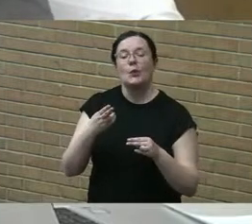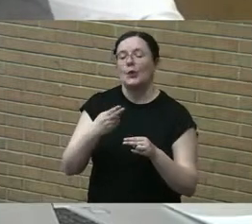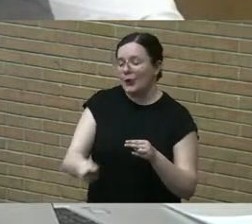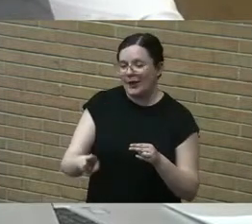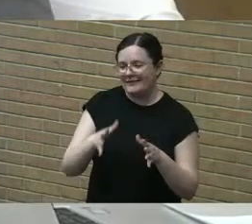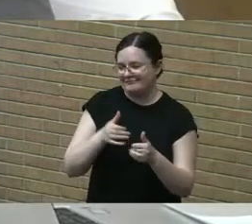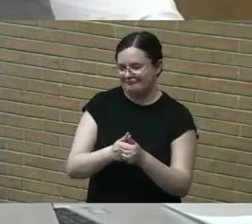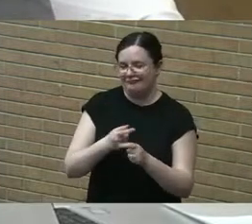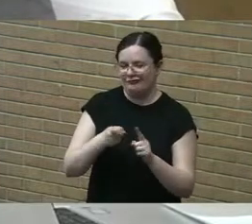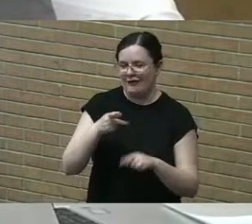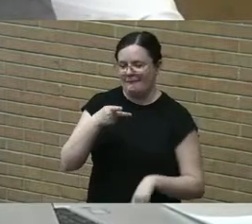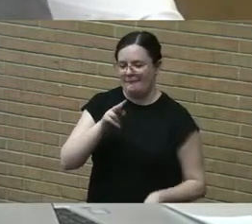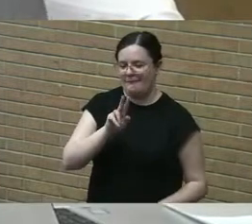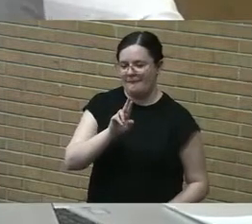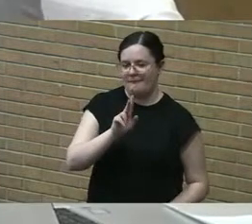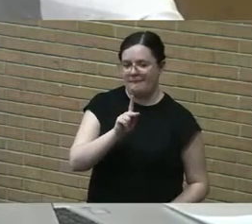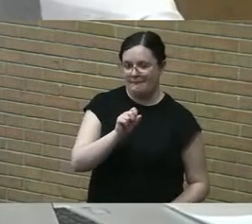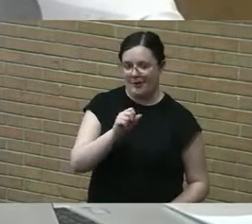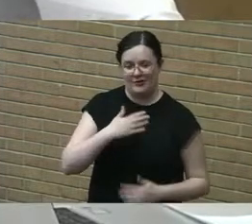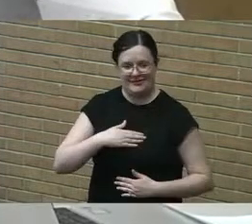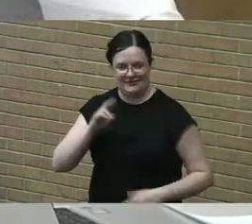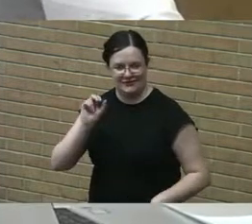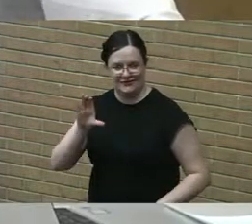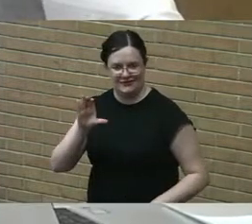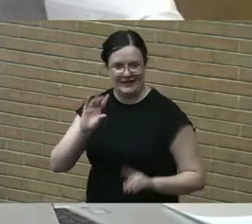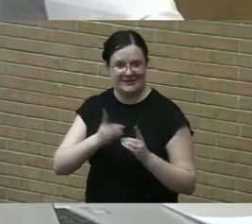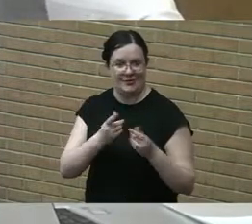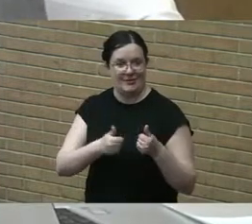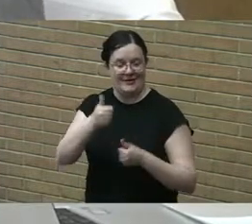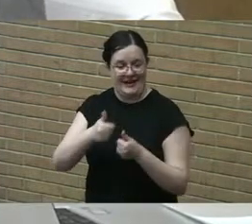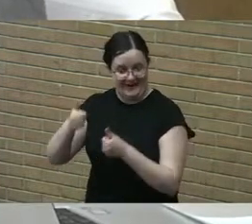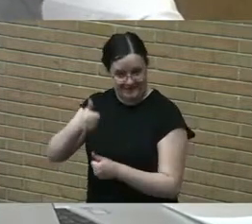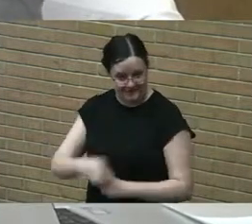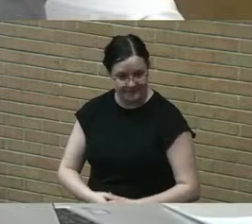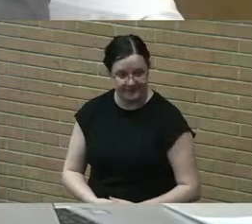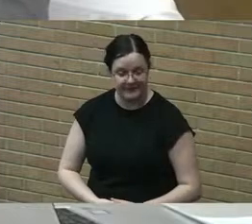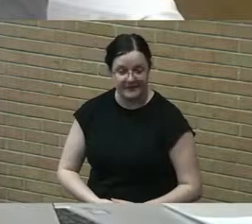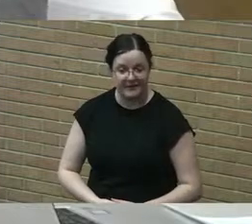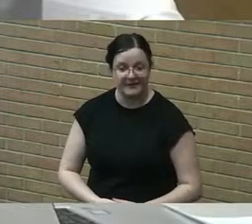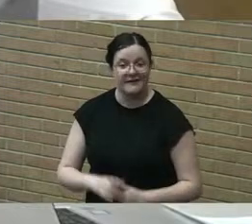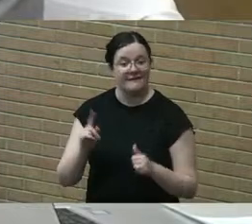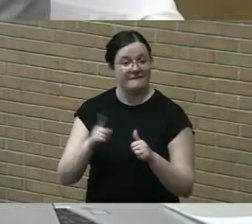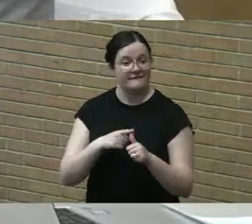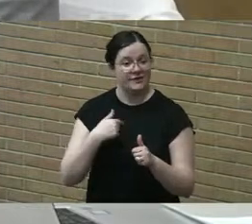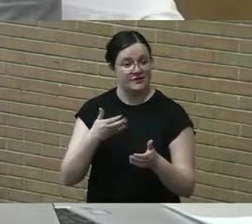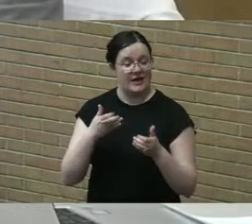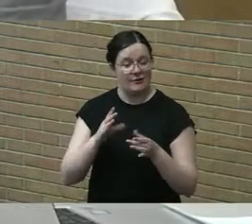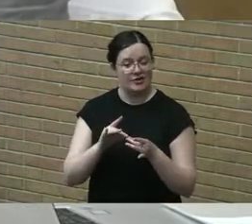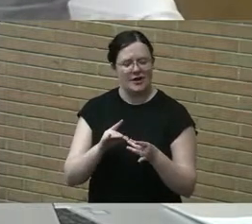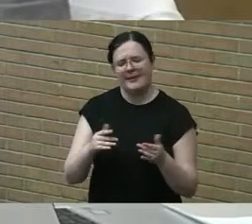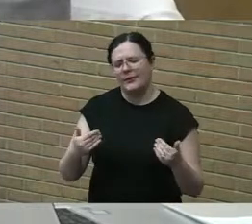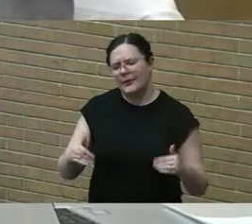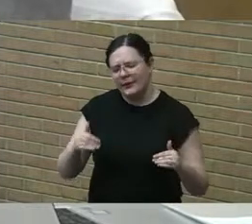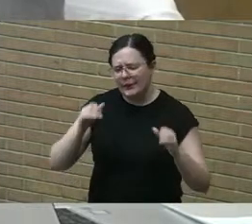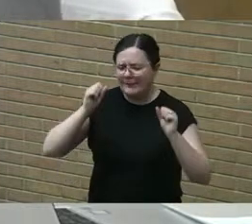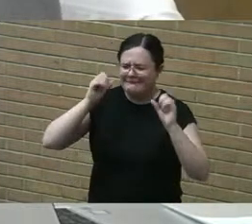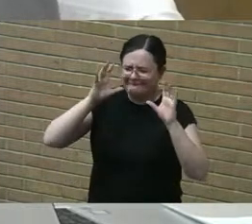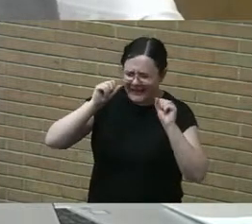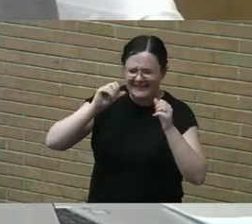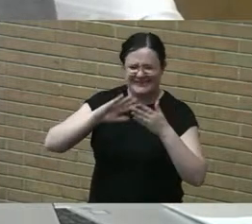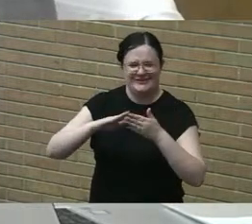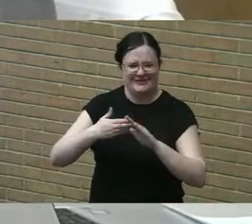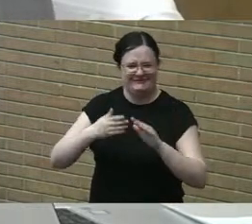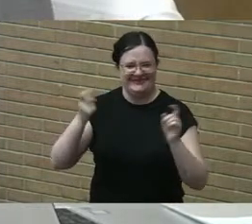and Recreation Department heads. But first off, I just wanted to comment on what a tremendous community celebration